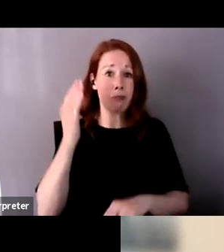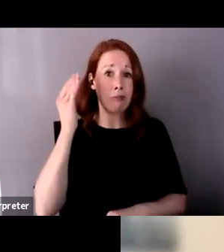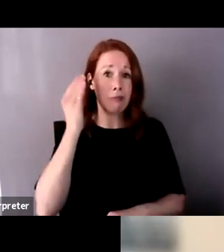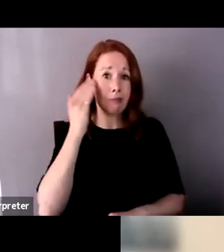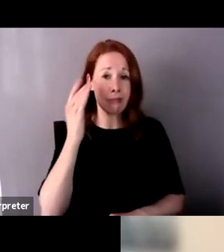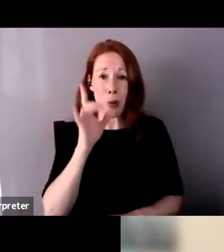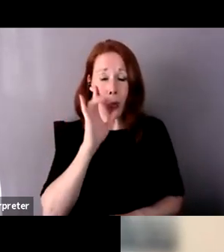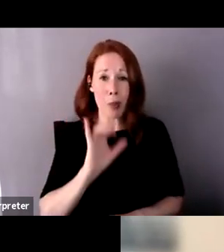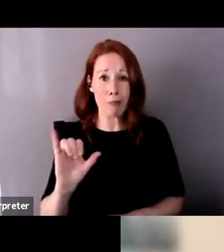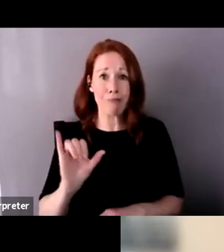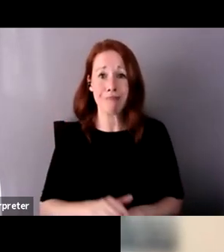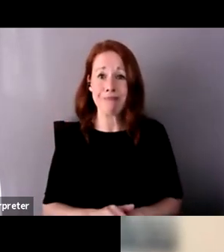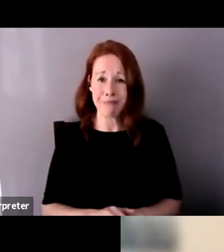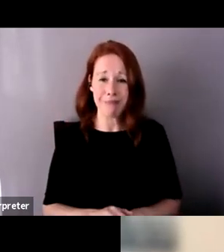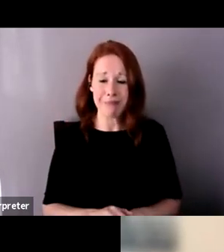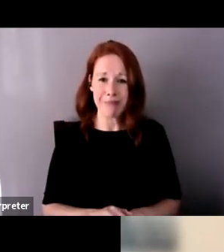actually physically inside it.